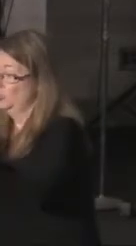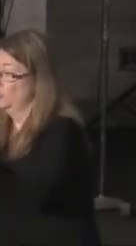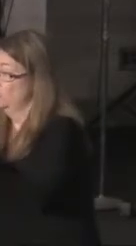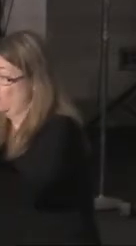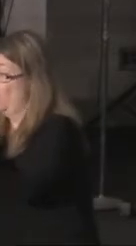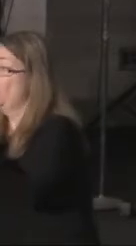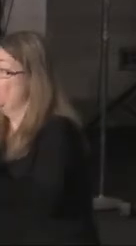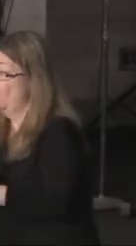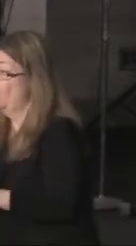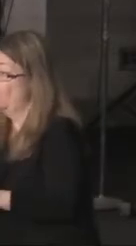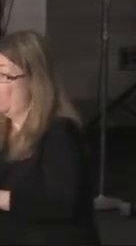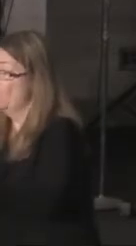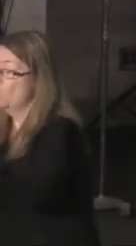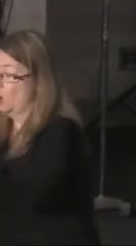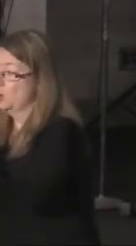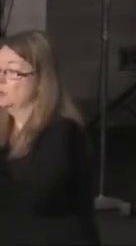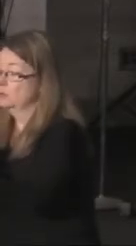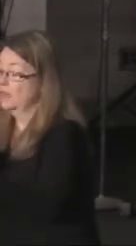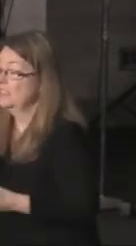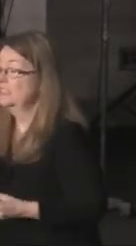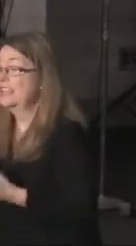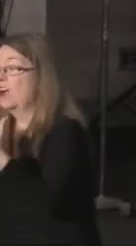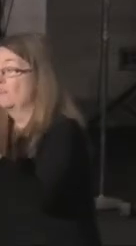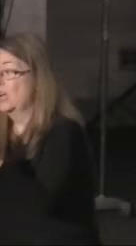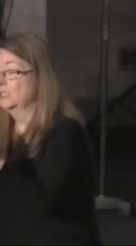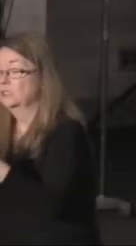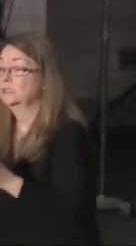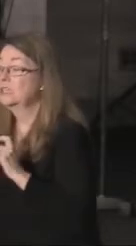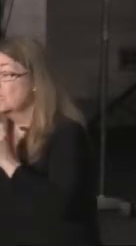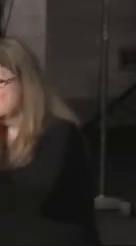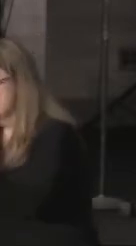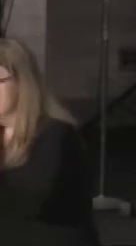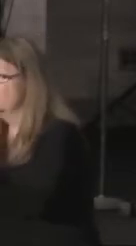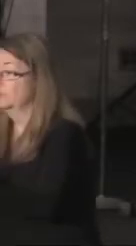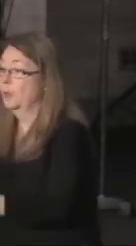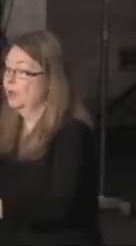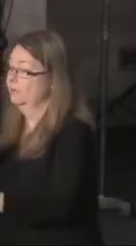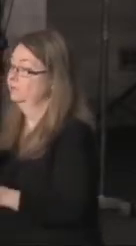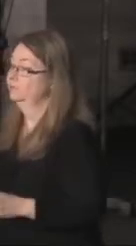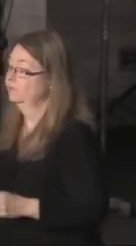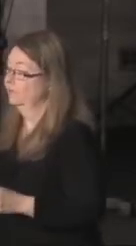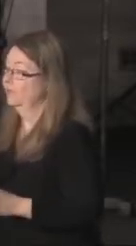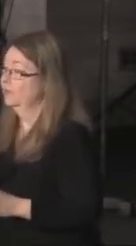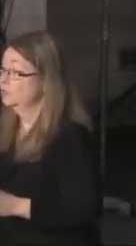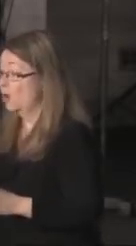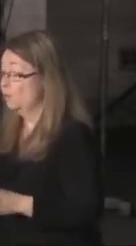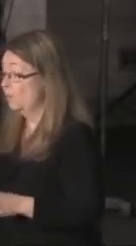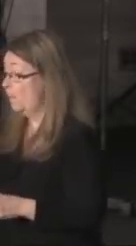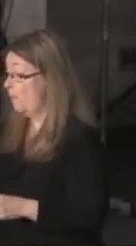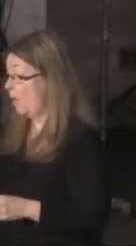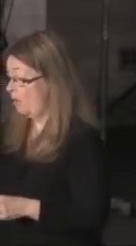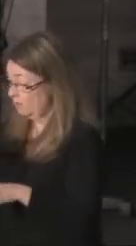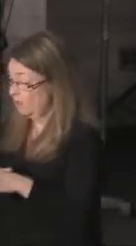supported Paul's mission work. They sacrificed and they gave. And they empowered Paul to do great mission work. And so here he is